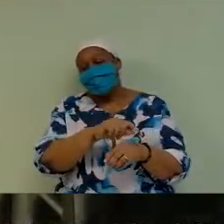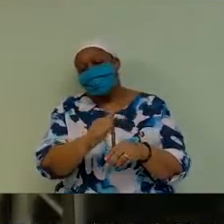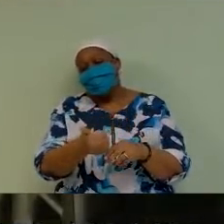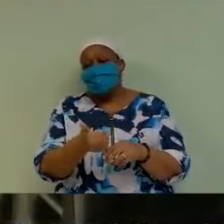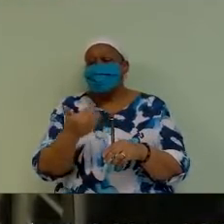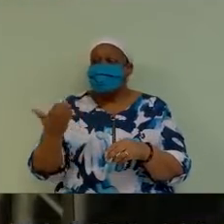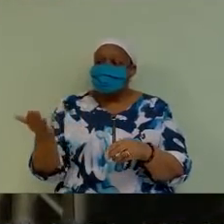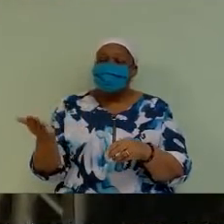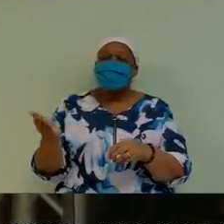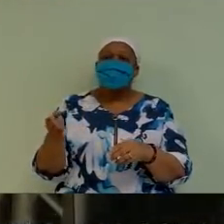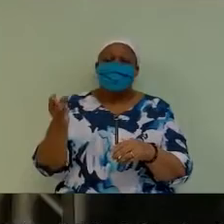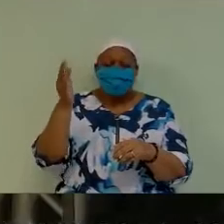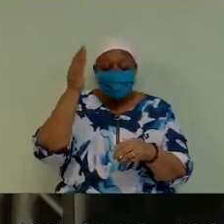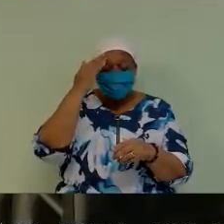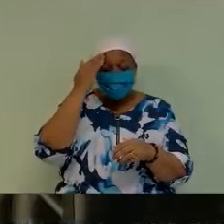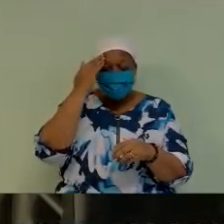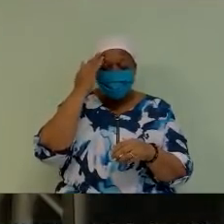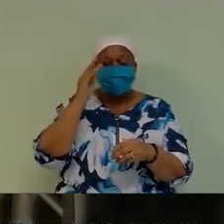of,